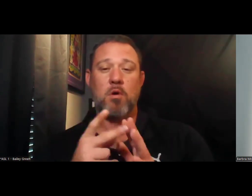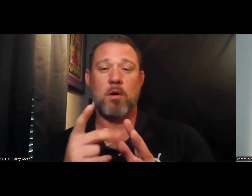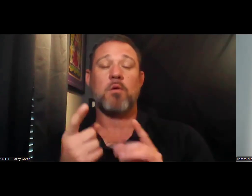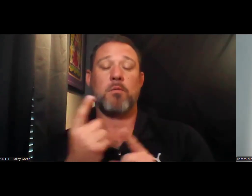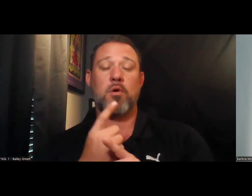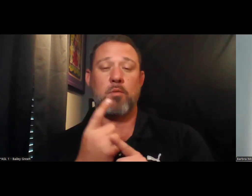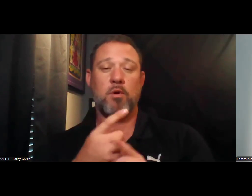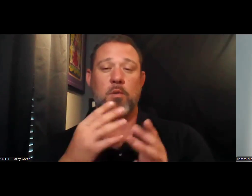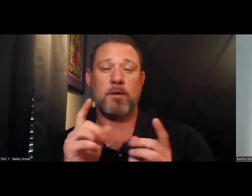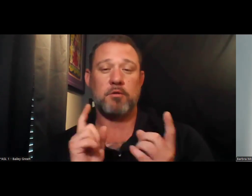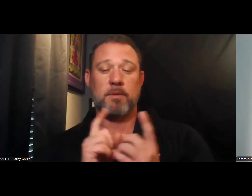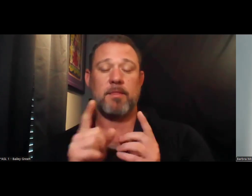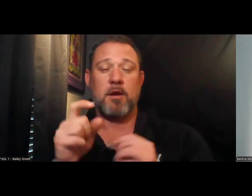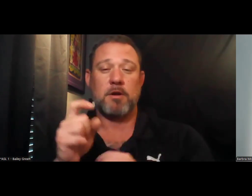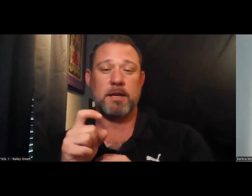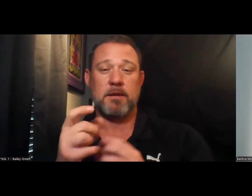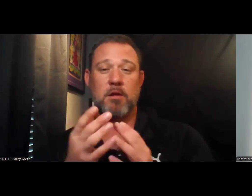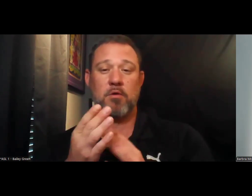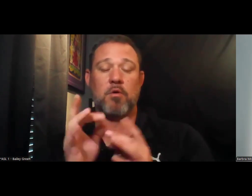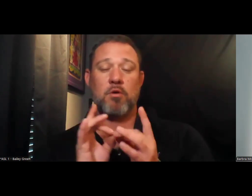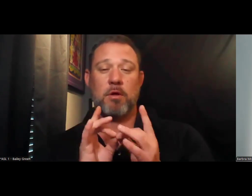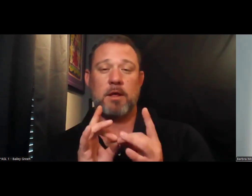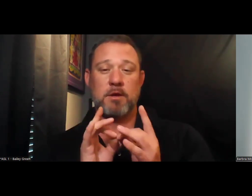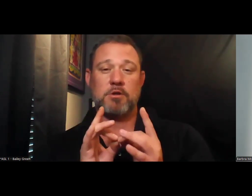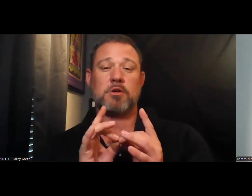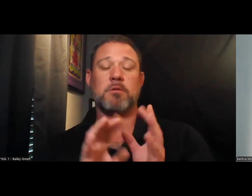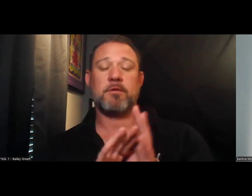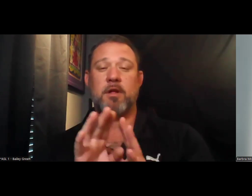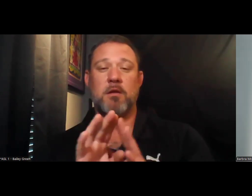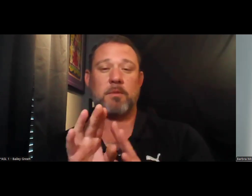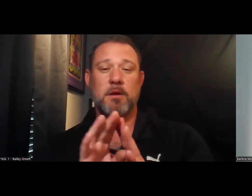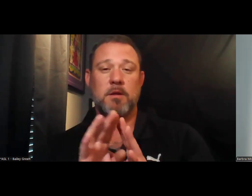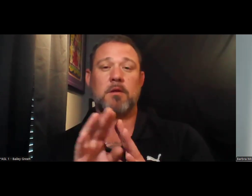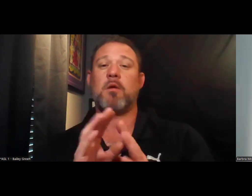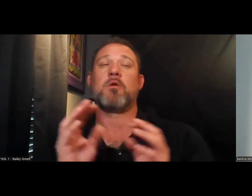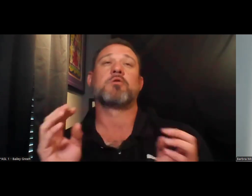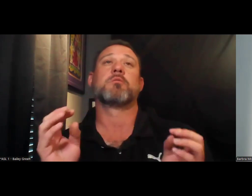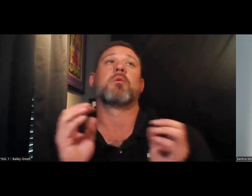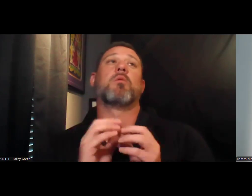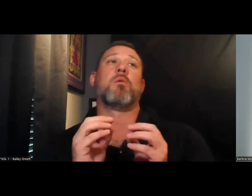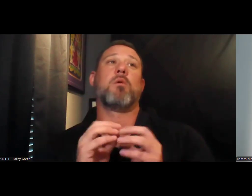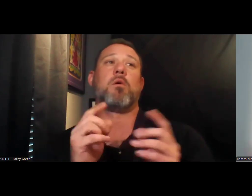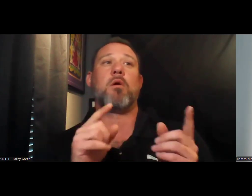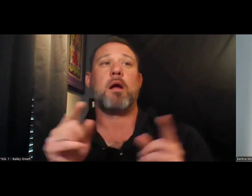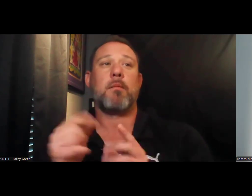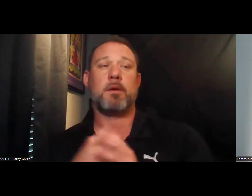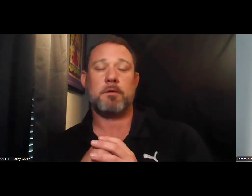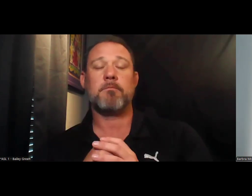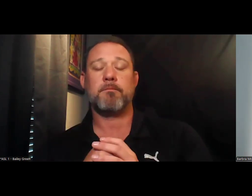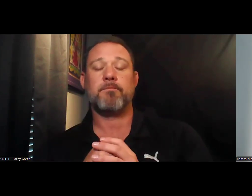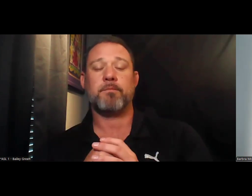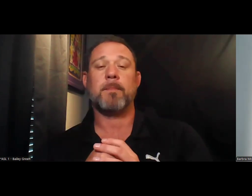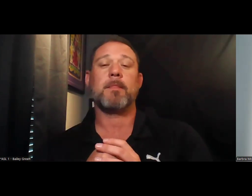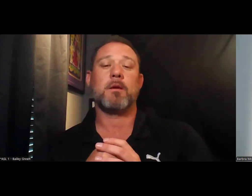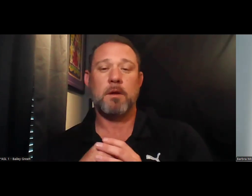appropriate way to meet their needs. And then through the relationship that you're developing, you realize, oh no, there's way more going on here. And maybe we need to be bringing